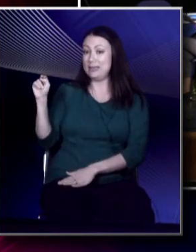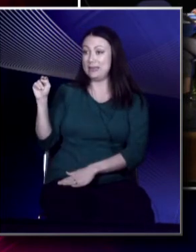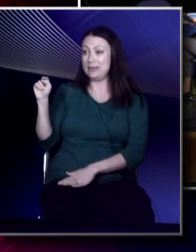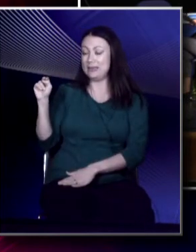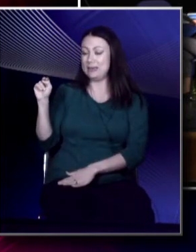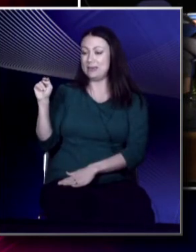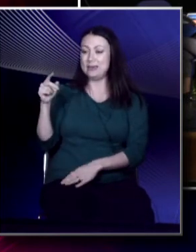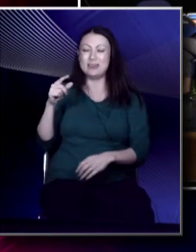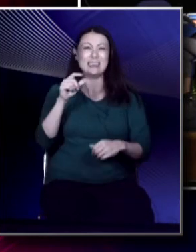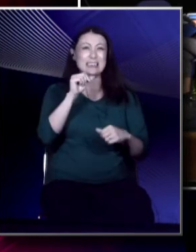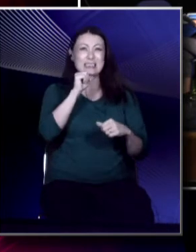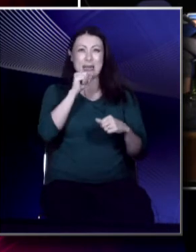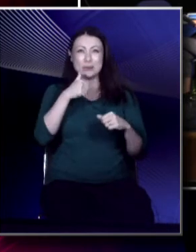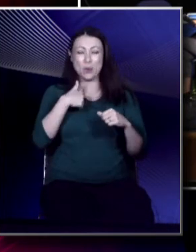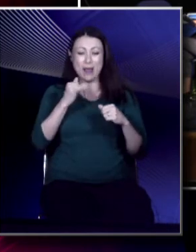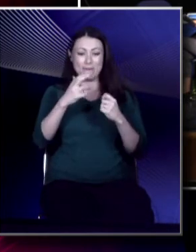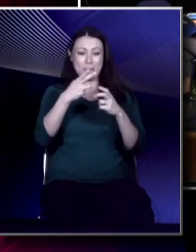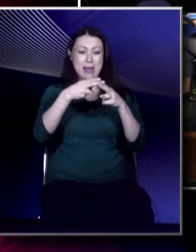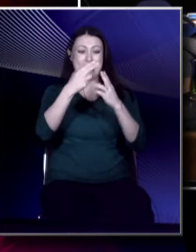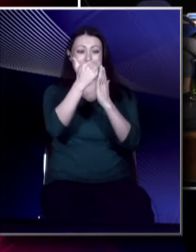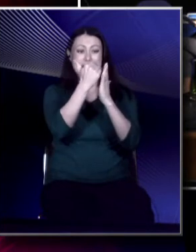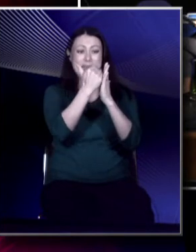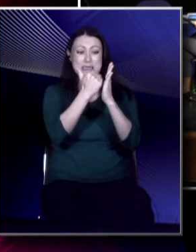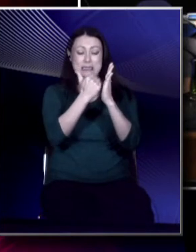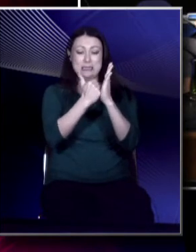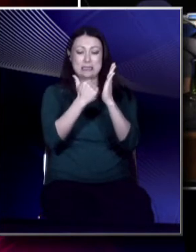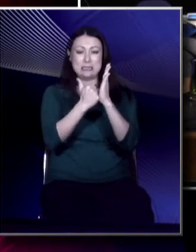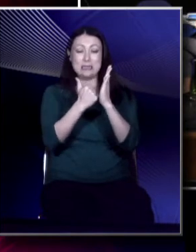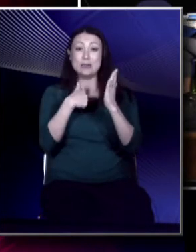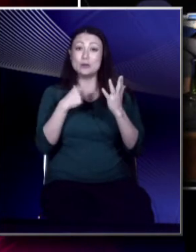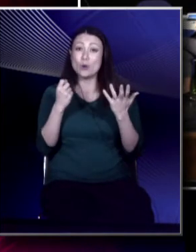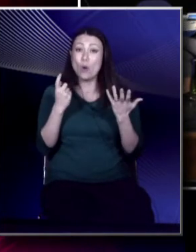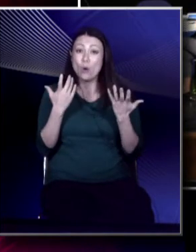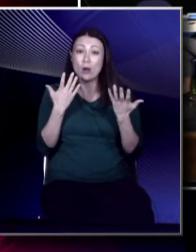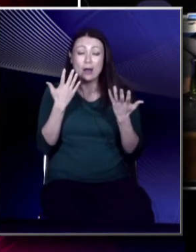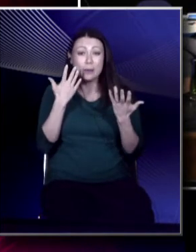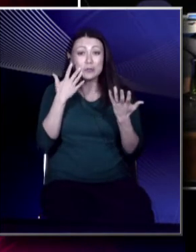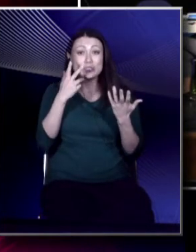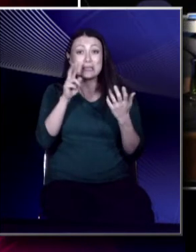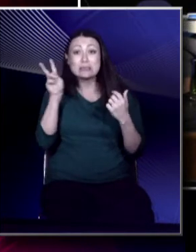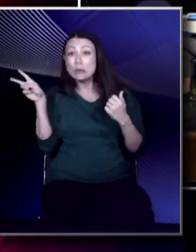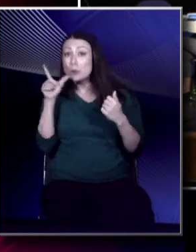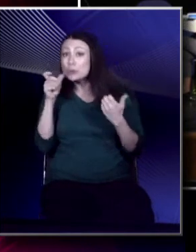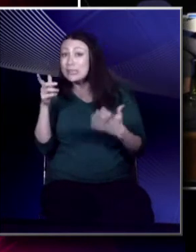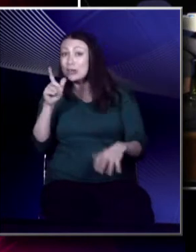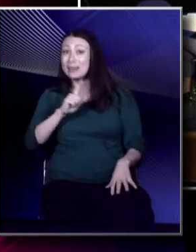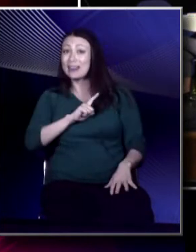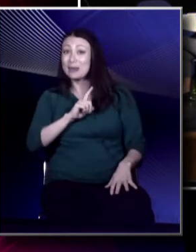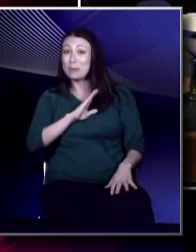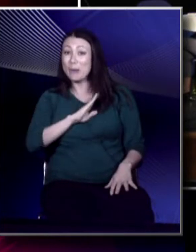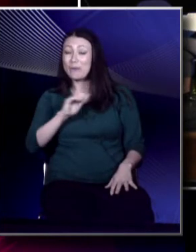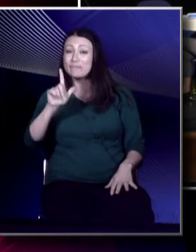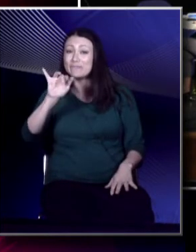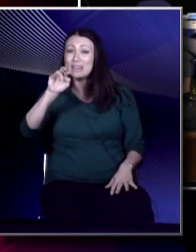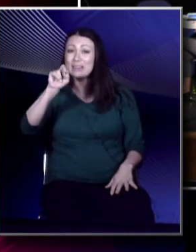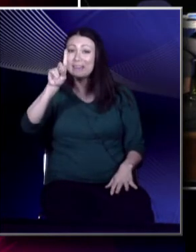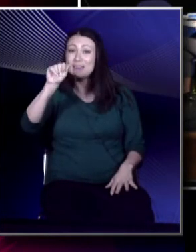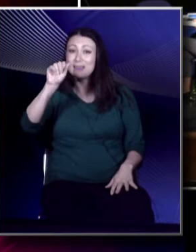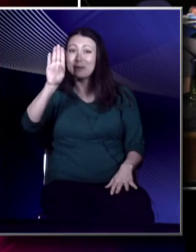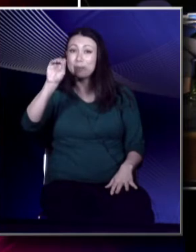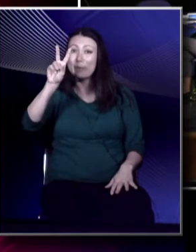I don't have my standard list, so I will just look at who's here. Linda Bove.